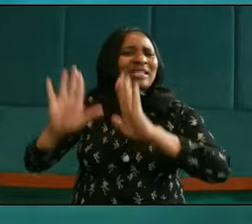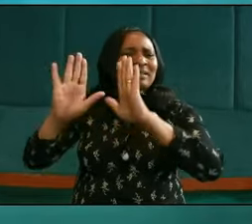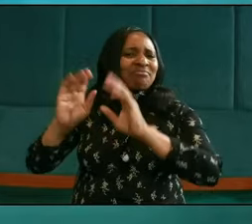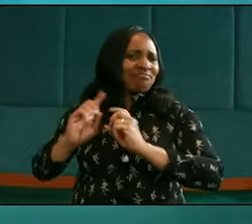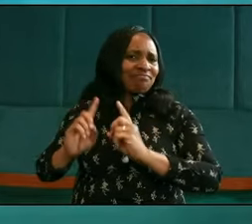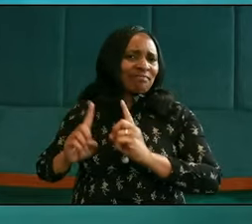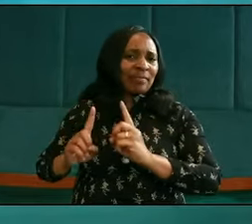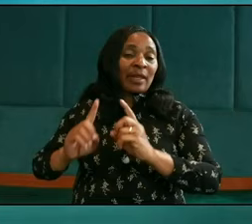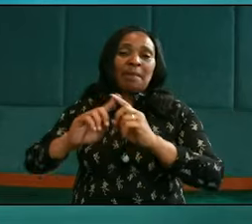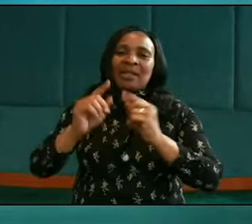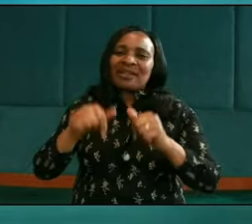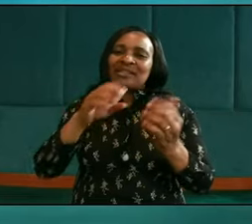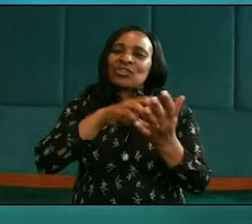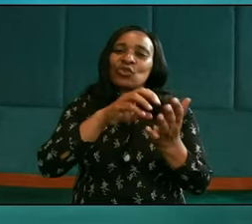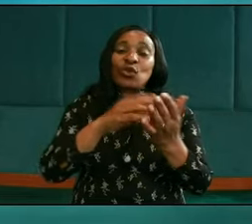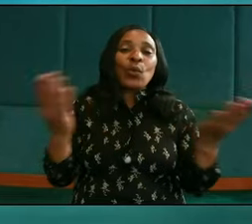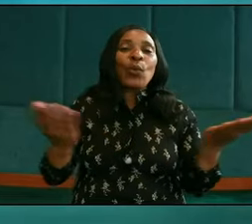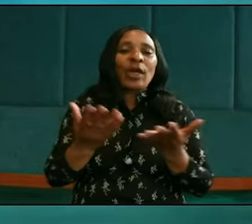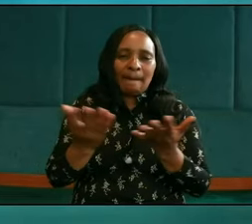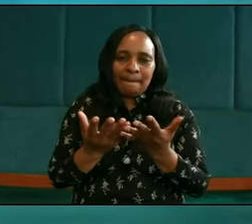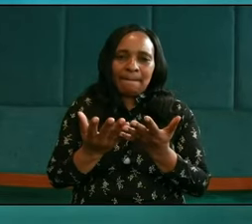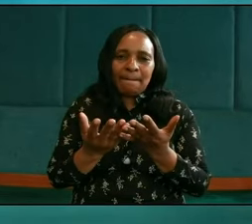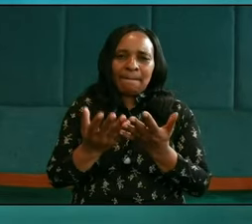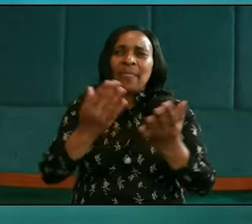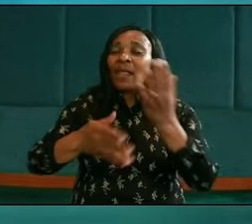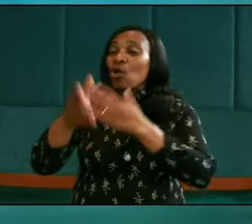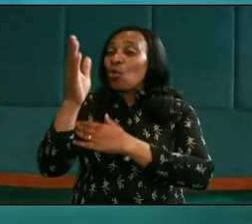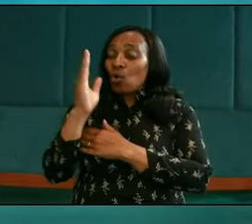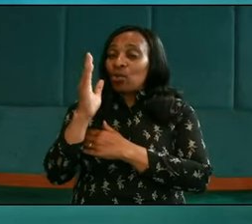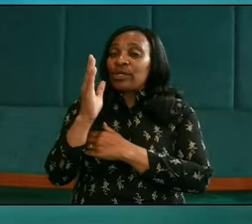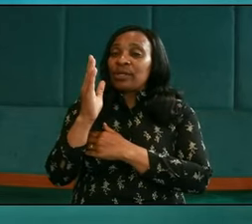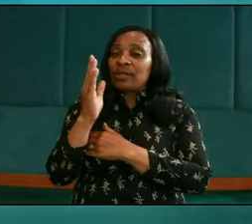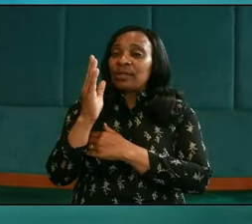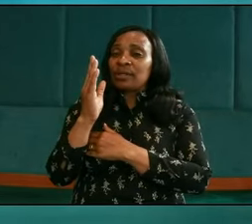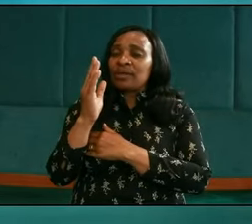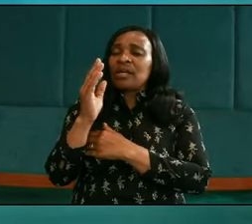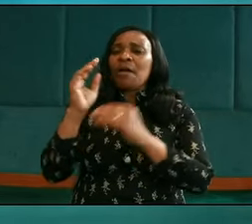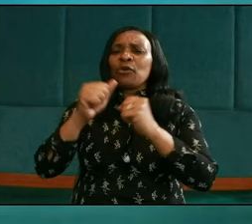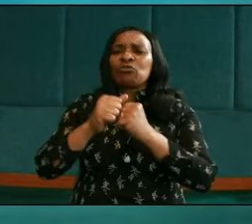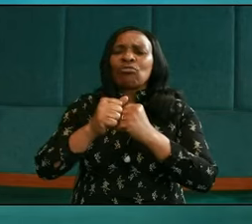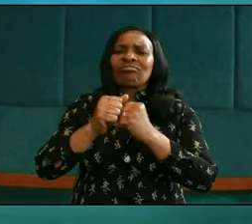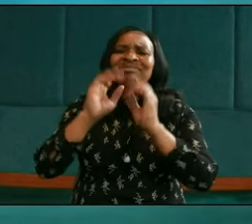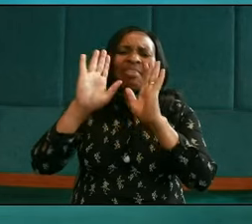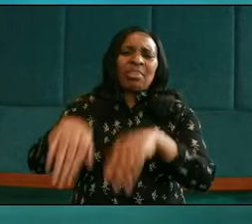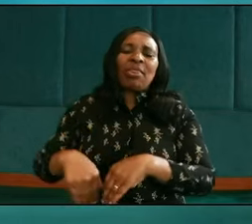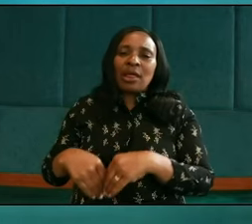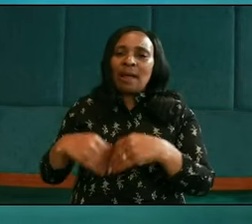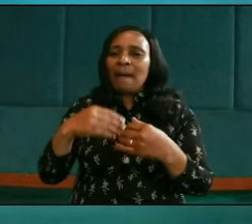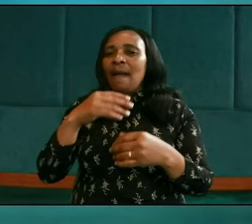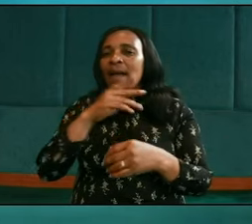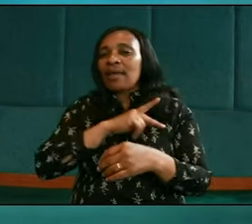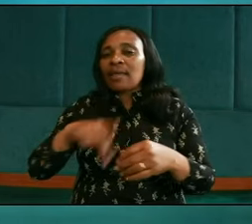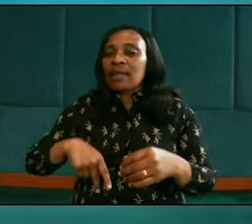But get a situation where God had deserted Saul,